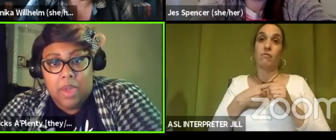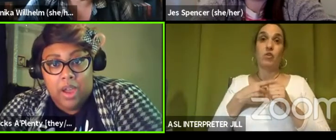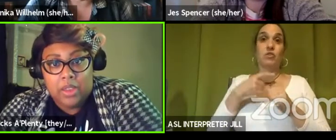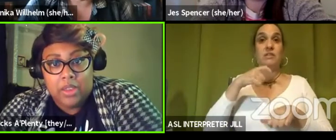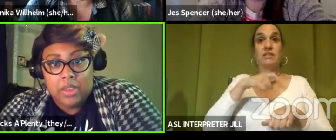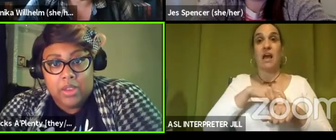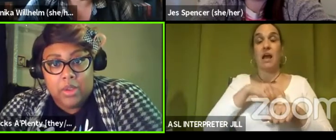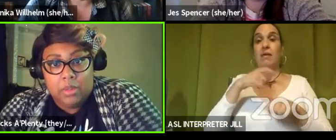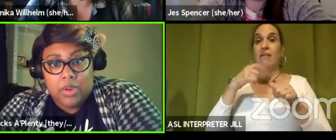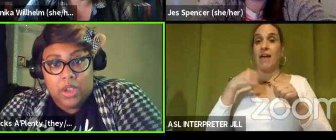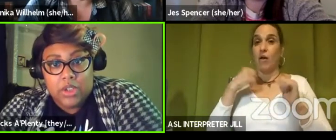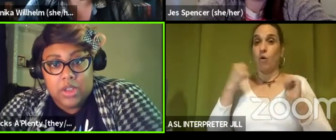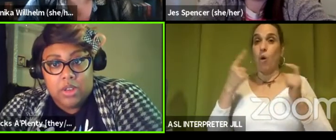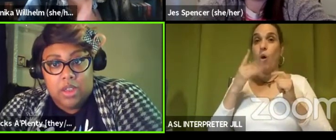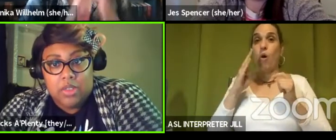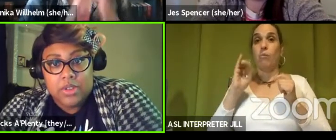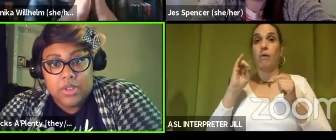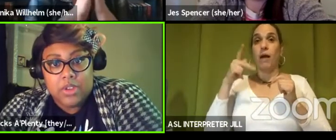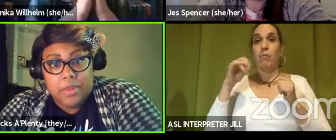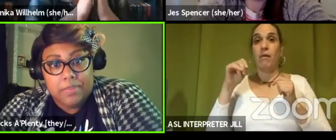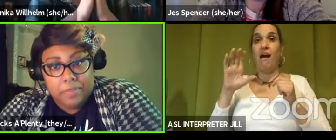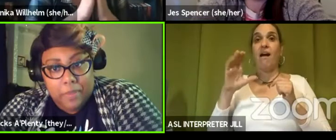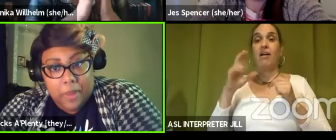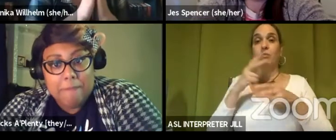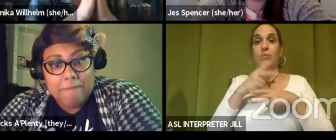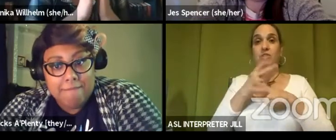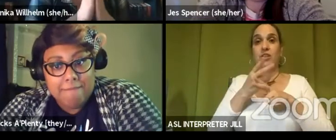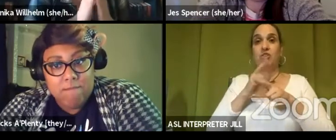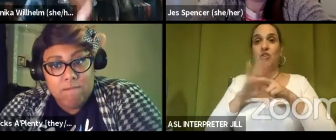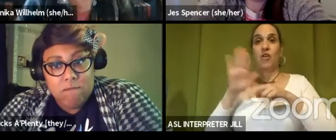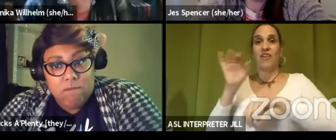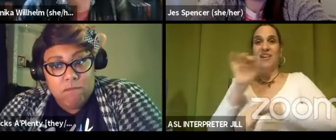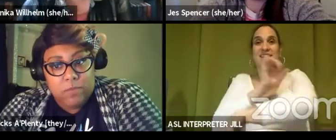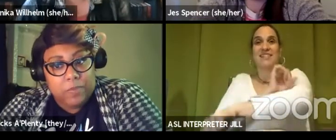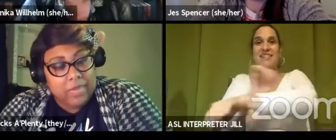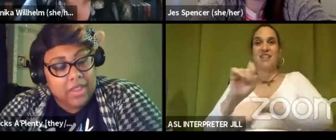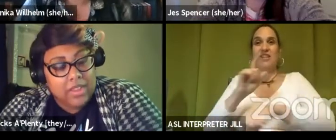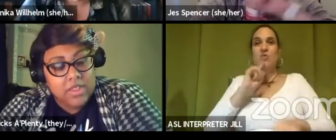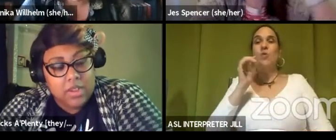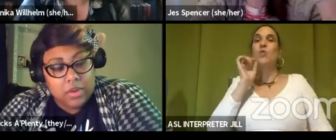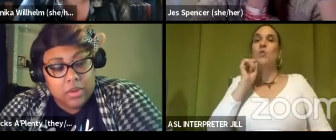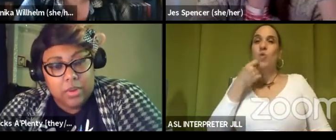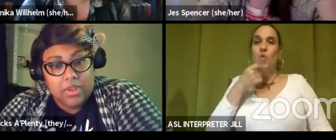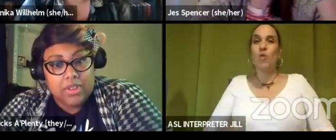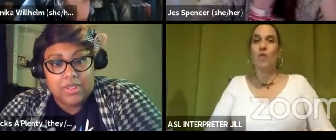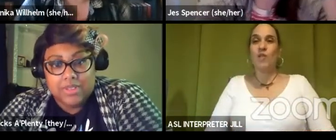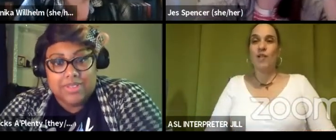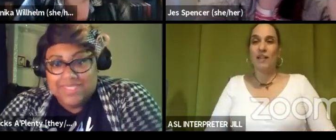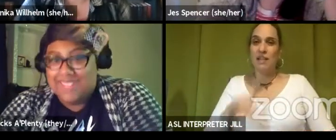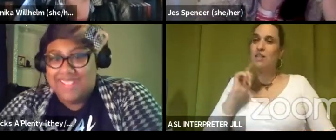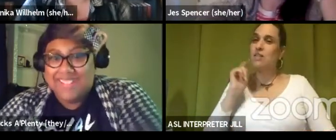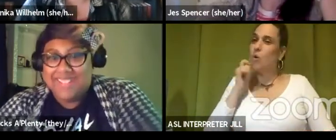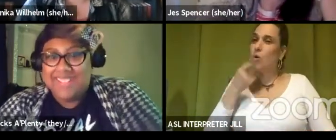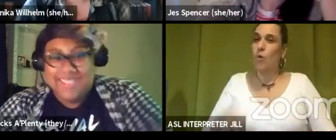all BIPOC production on their stage. Oh, that's so cool. It's so cool.